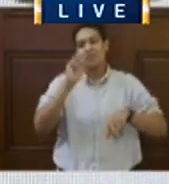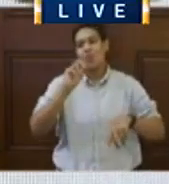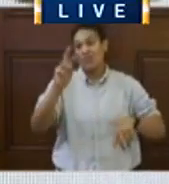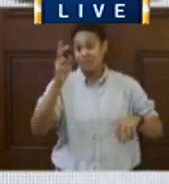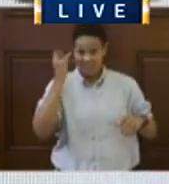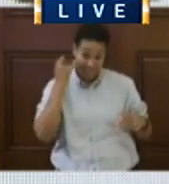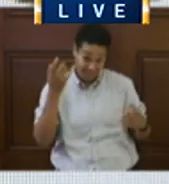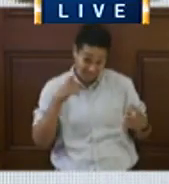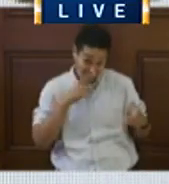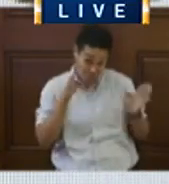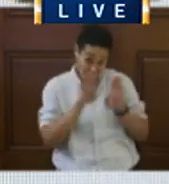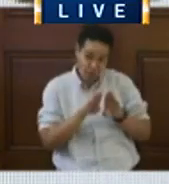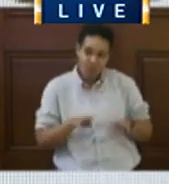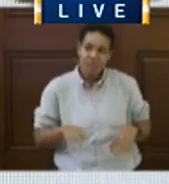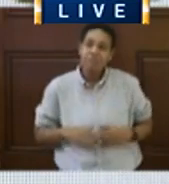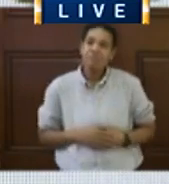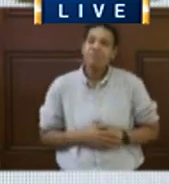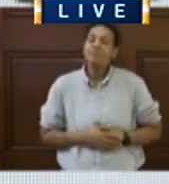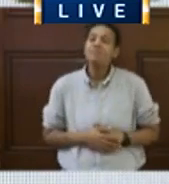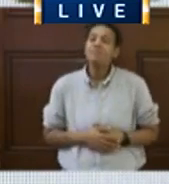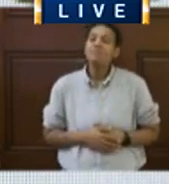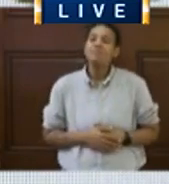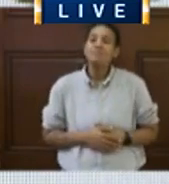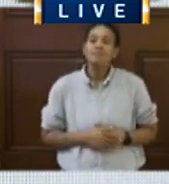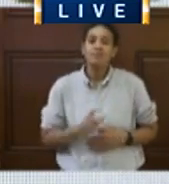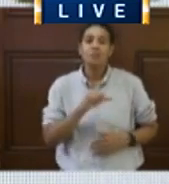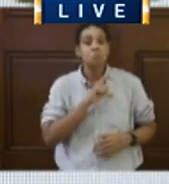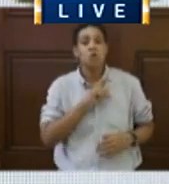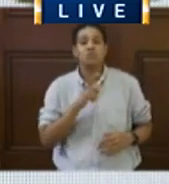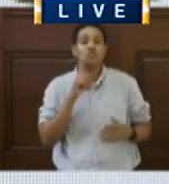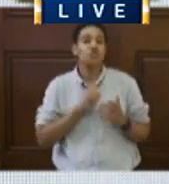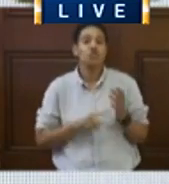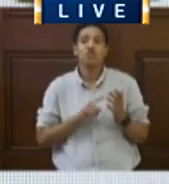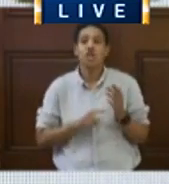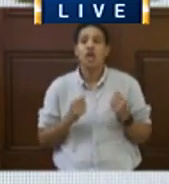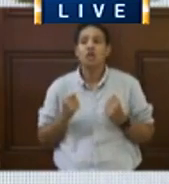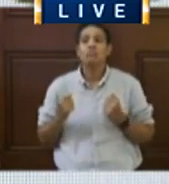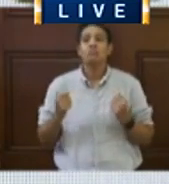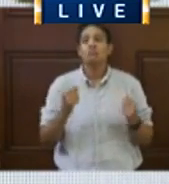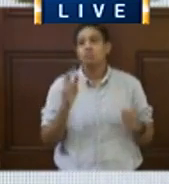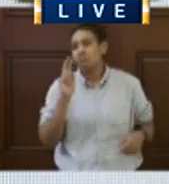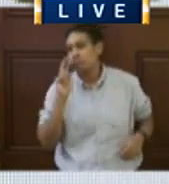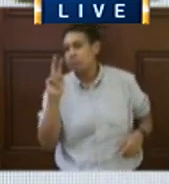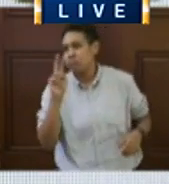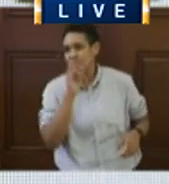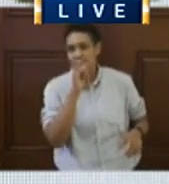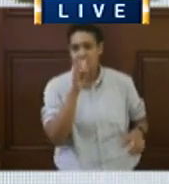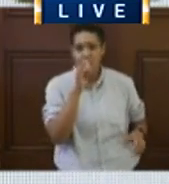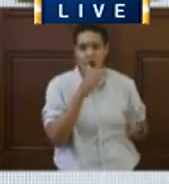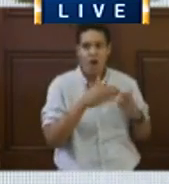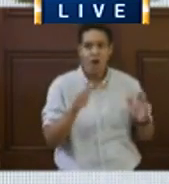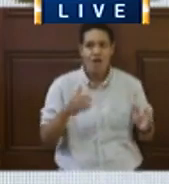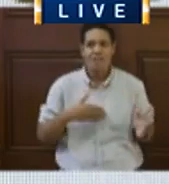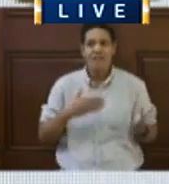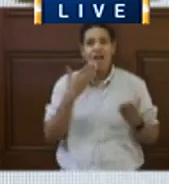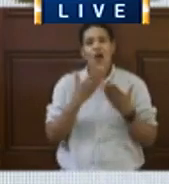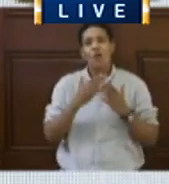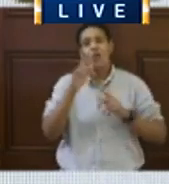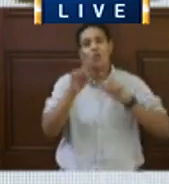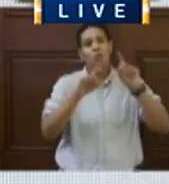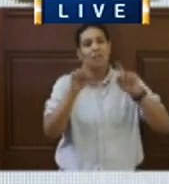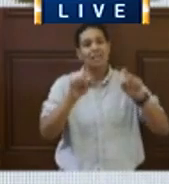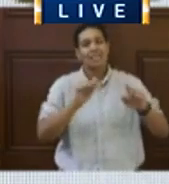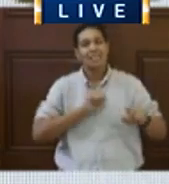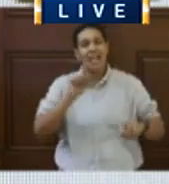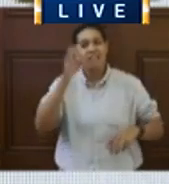is doing their regular checks, and I have gotten reports. it's a very good question. I have to reflect